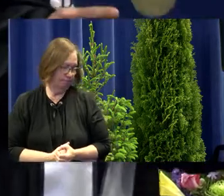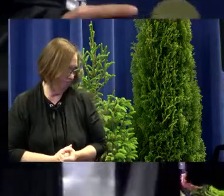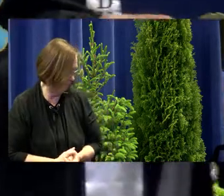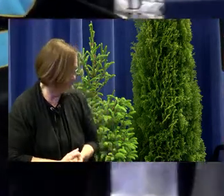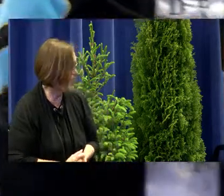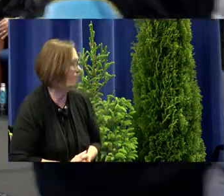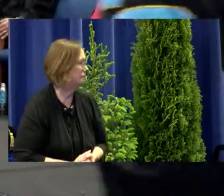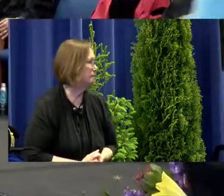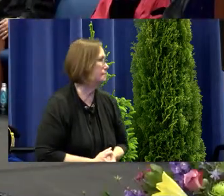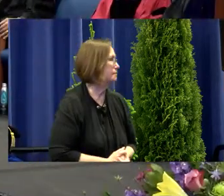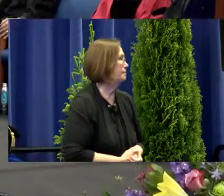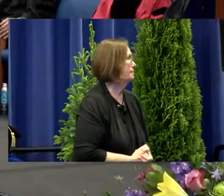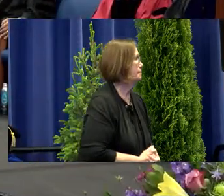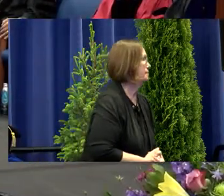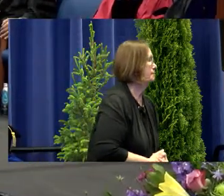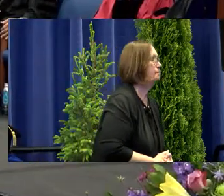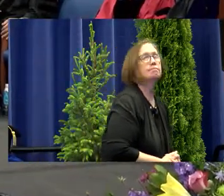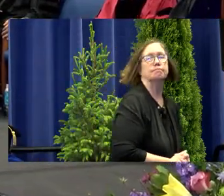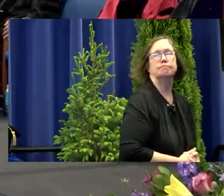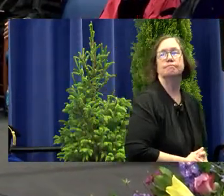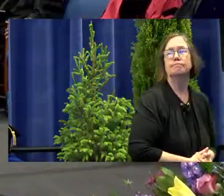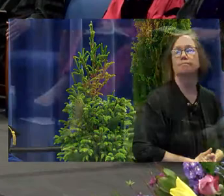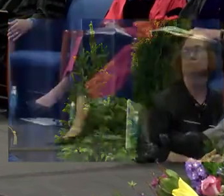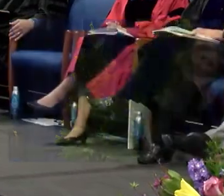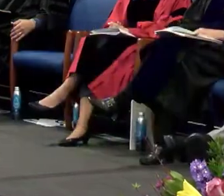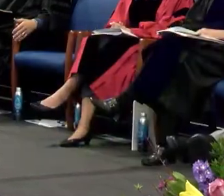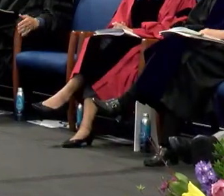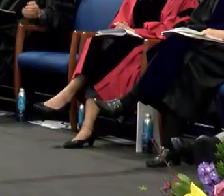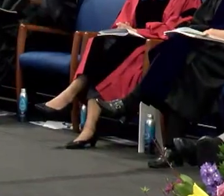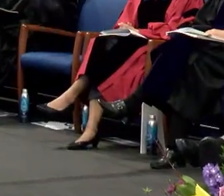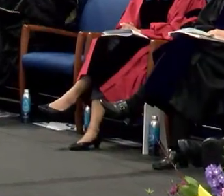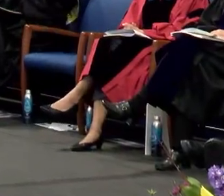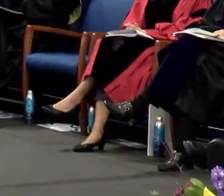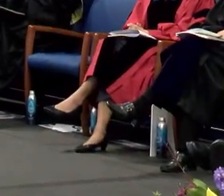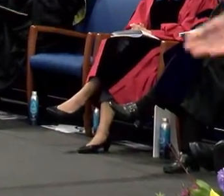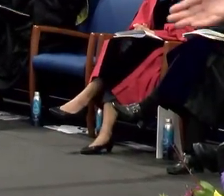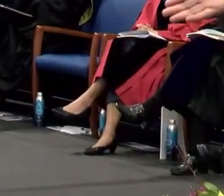Byron Keith Gerard, Doctor of Education in Education Leadership.